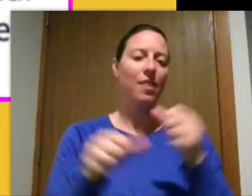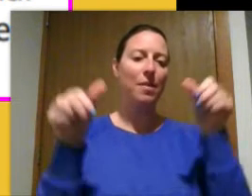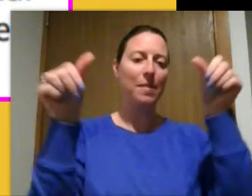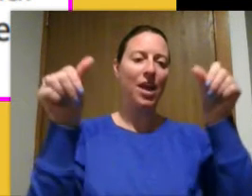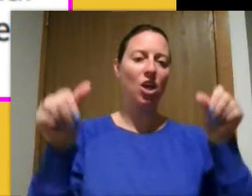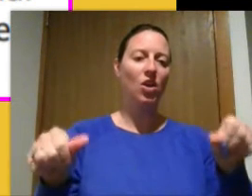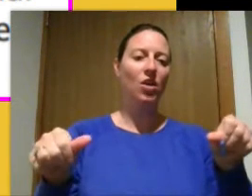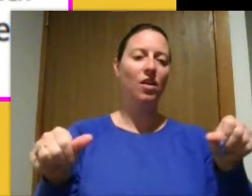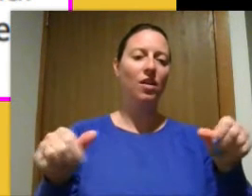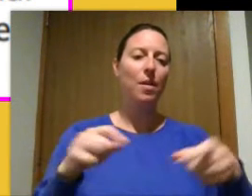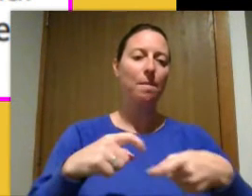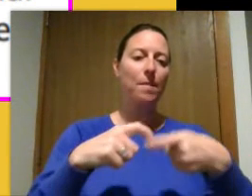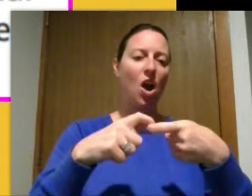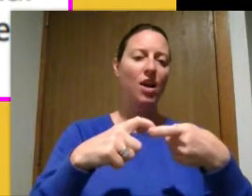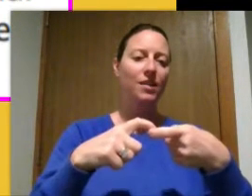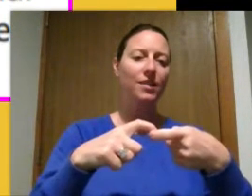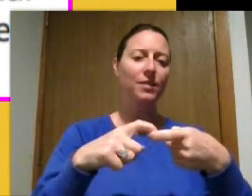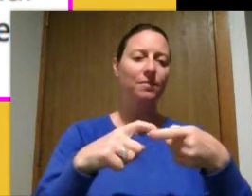it out.